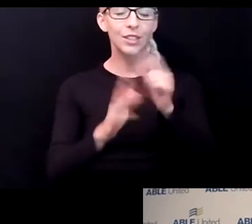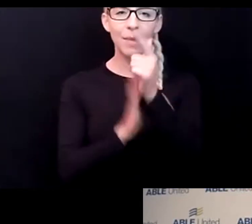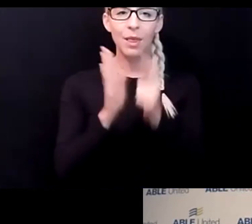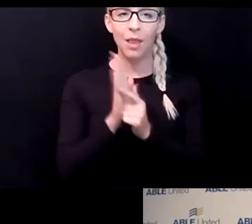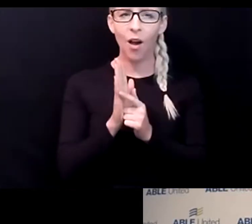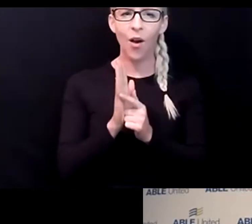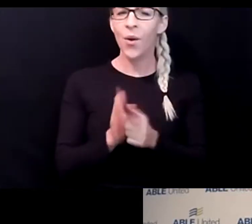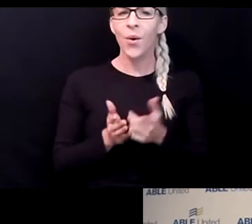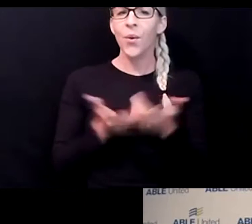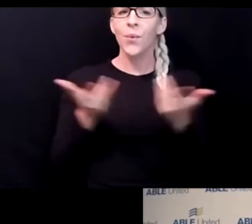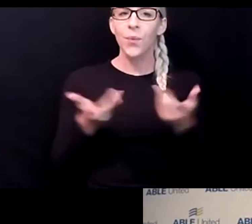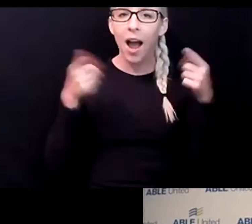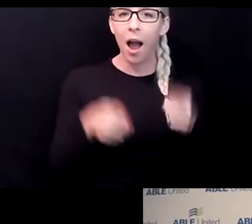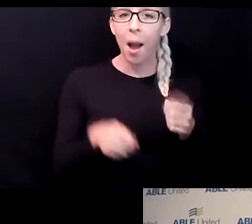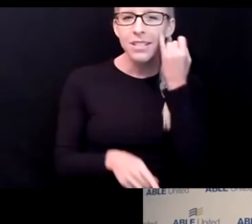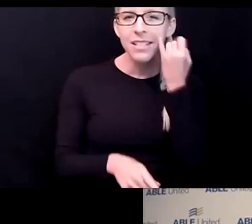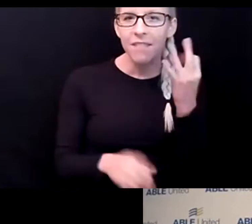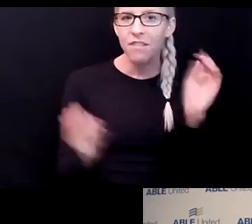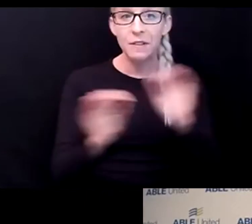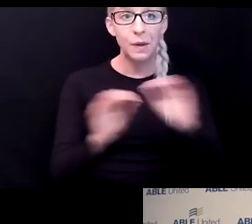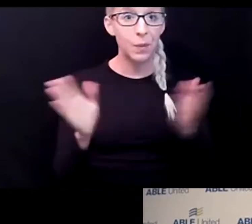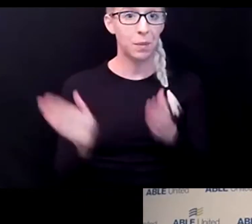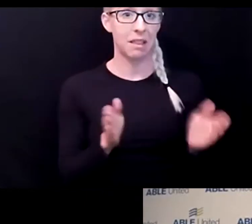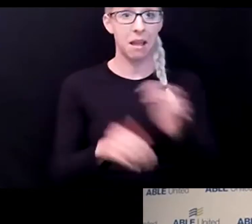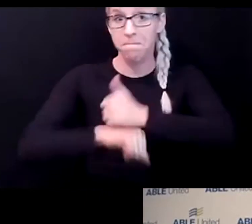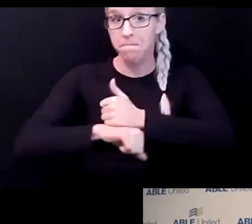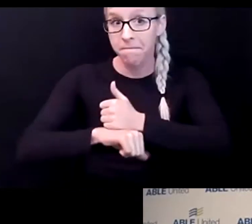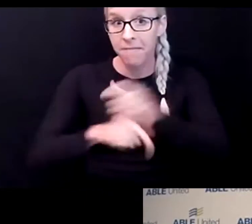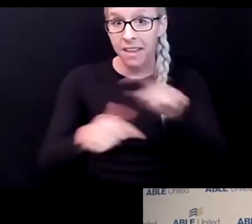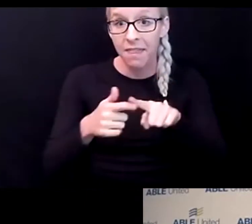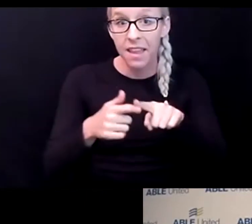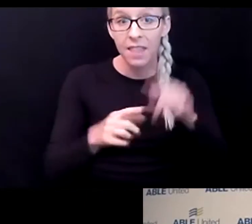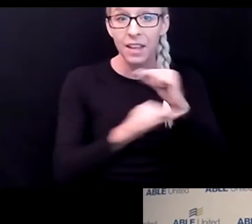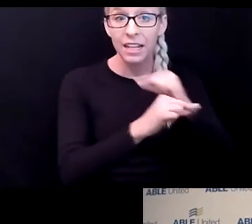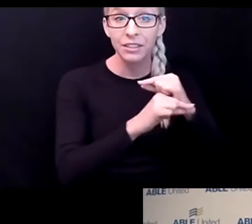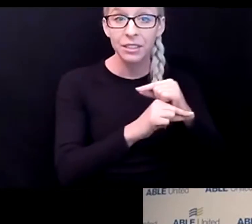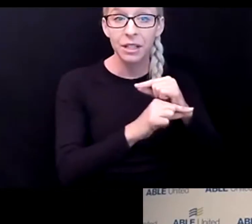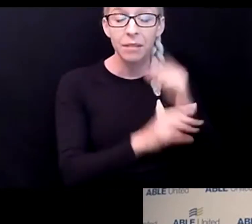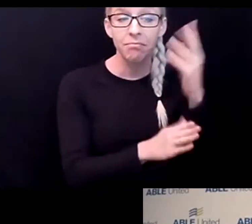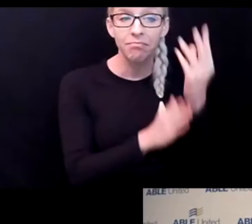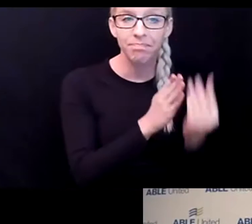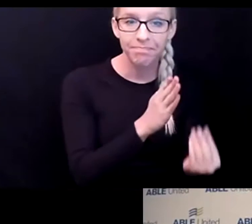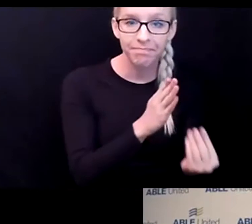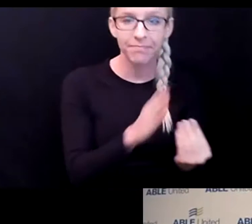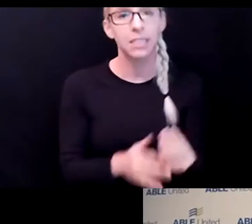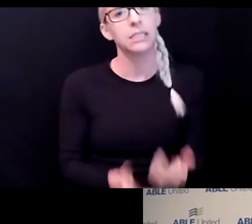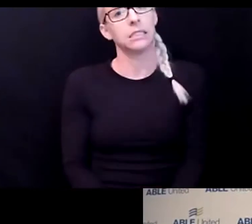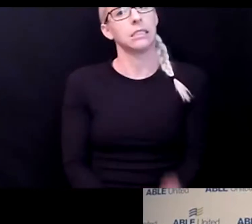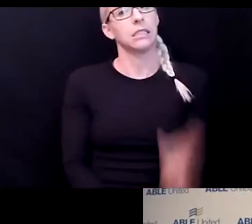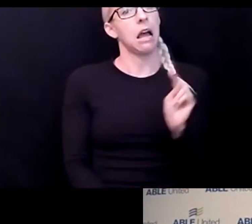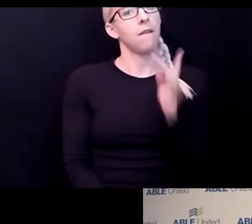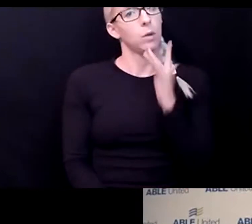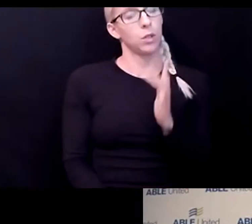and the guardian passes away? That's an unfortunate, and that's where we do have offices of the public guardian